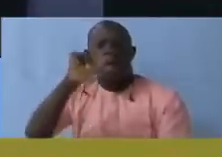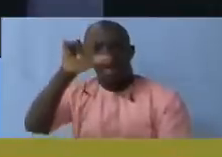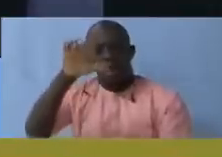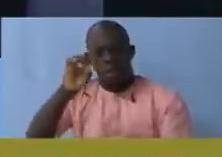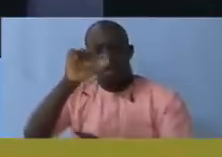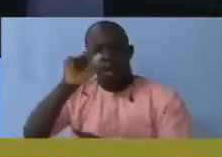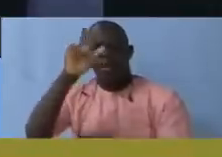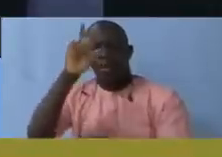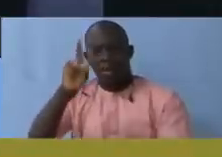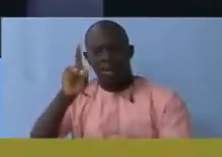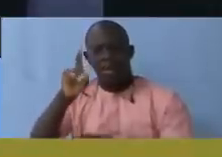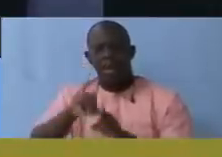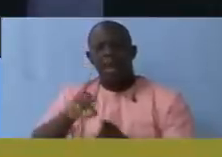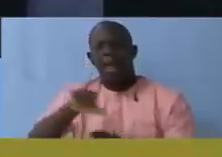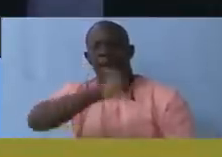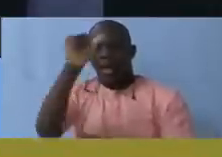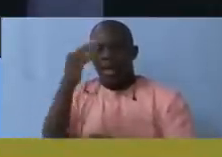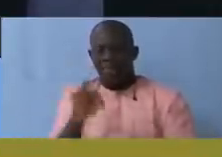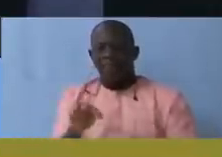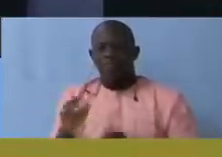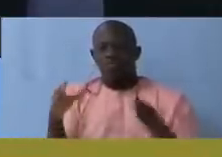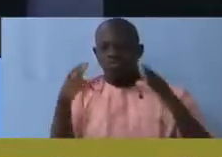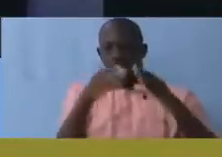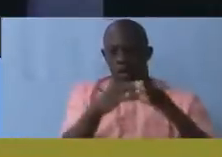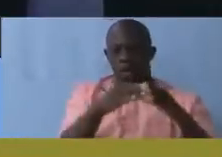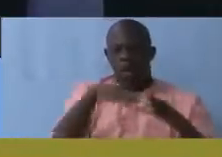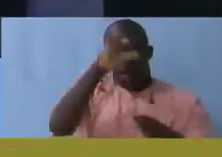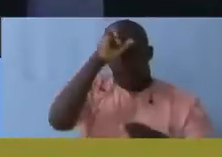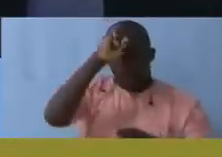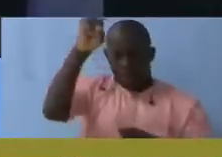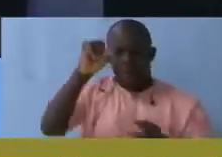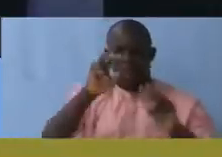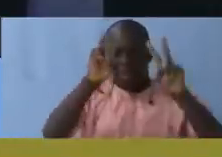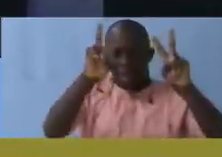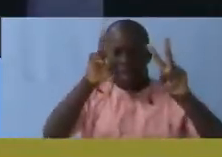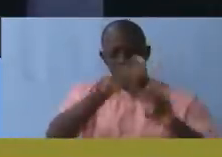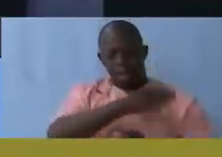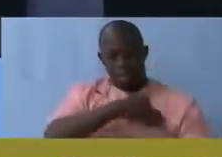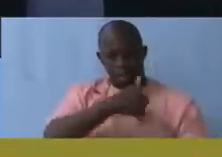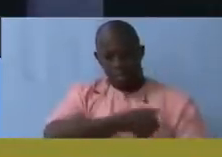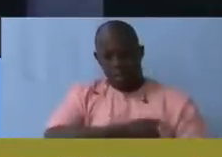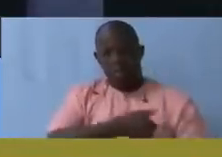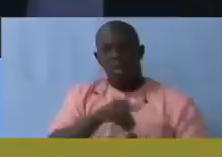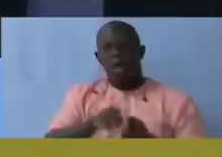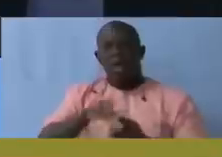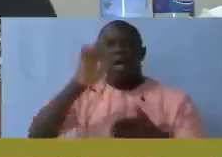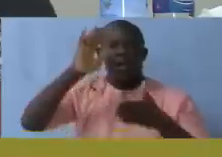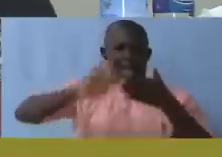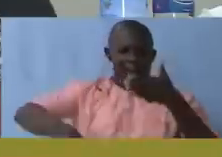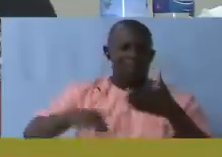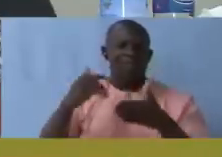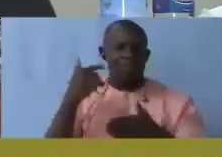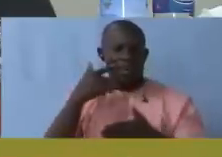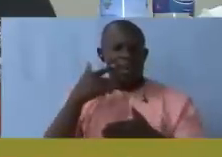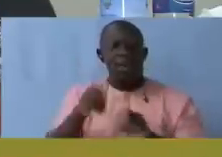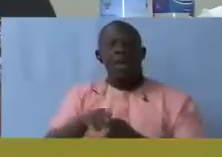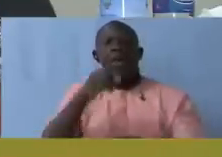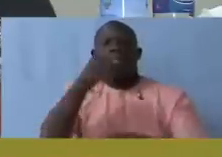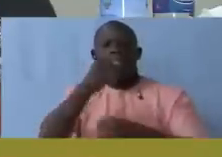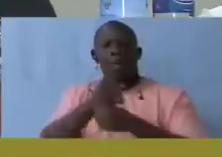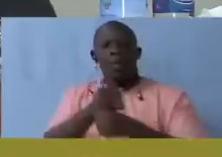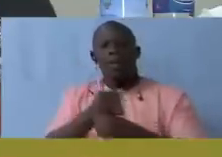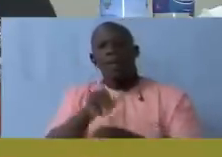And coming into Jammeh's treatment, at the end, actively the